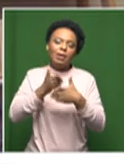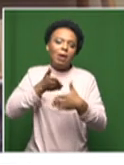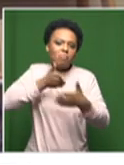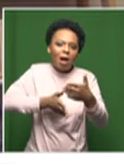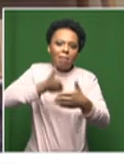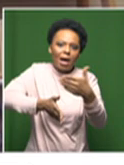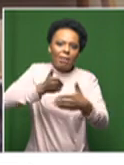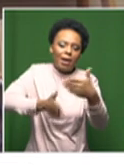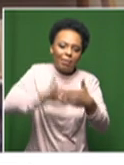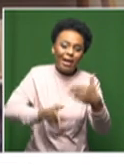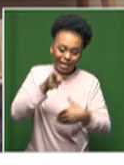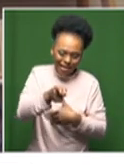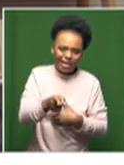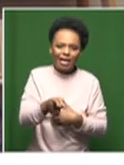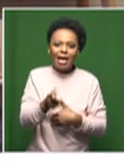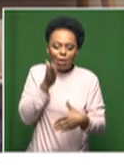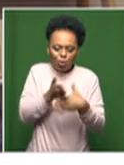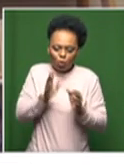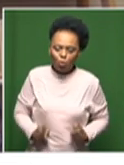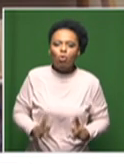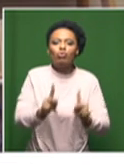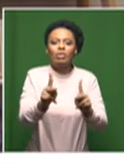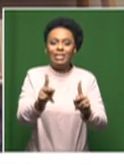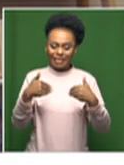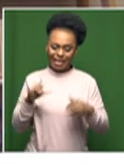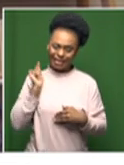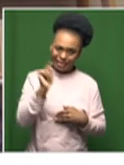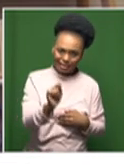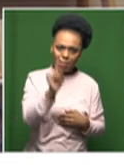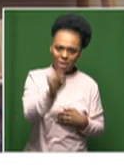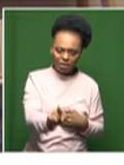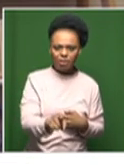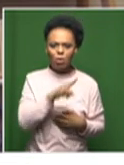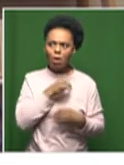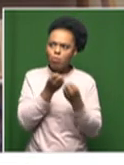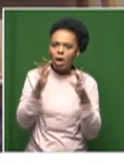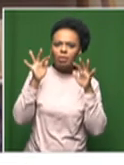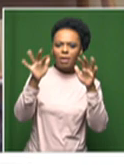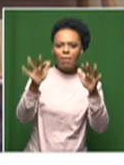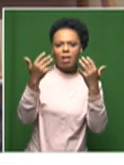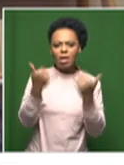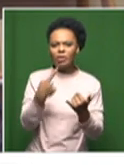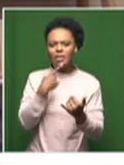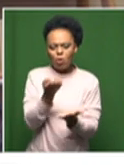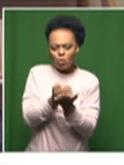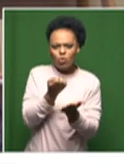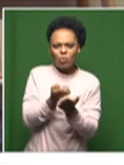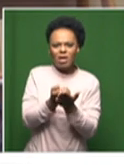the first place to start. And for that, a number of people have spoken about the kind of economic